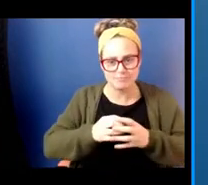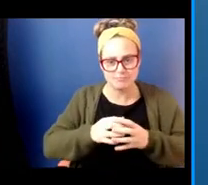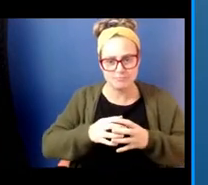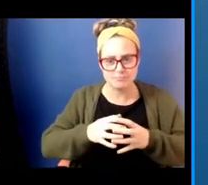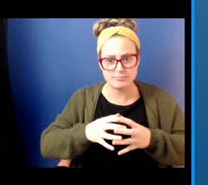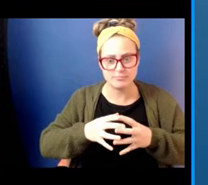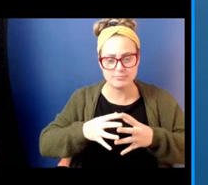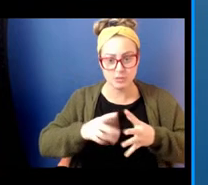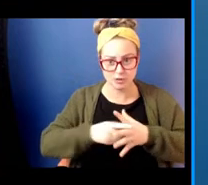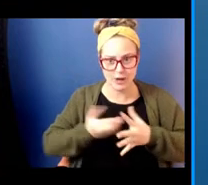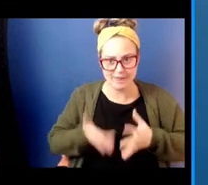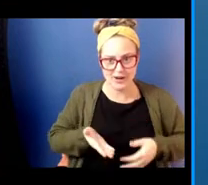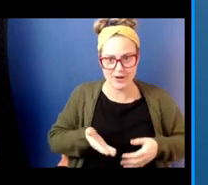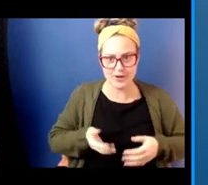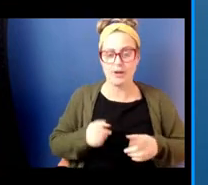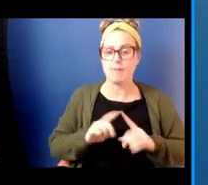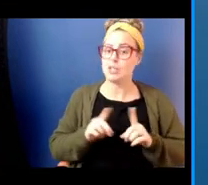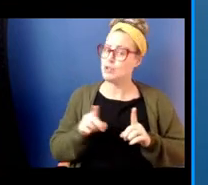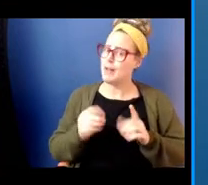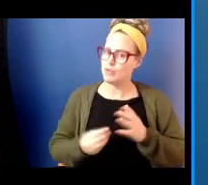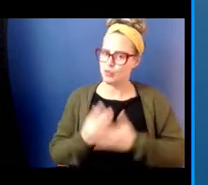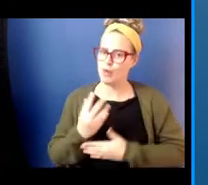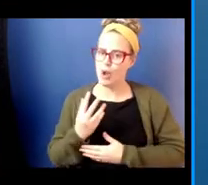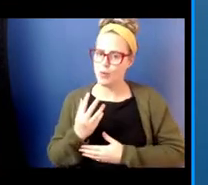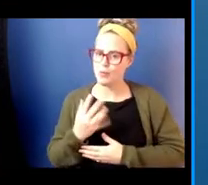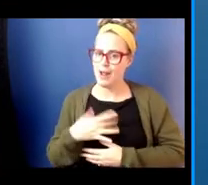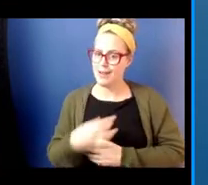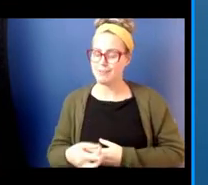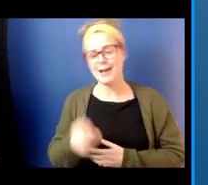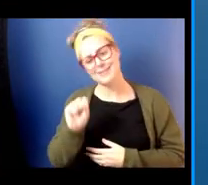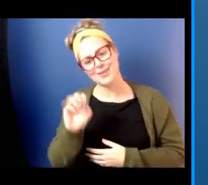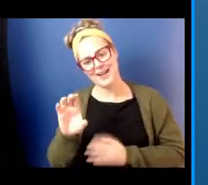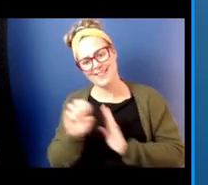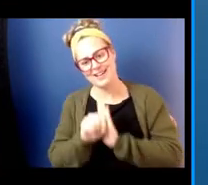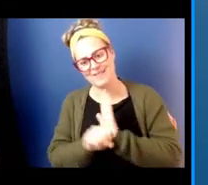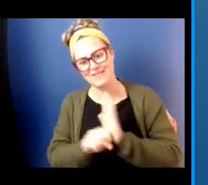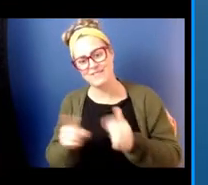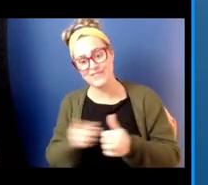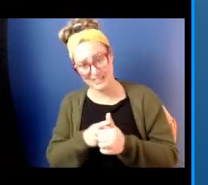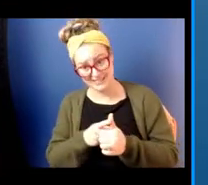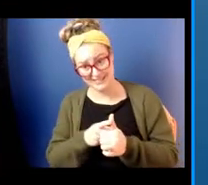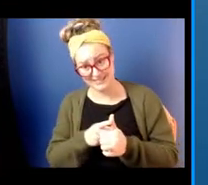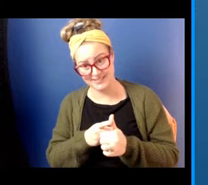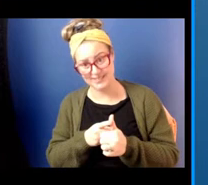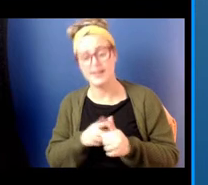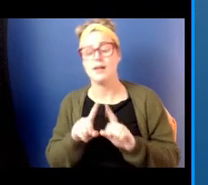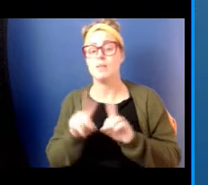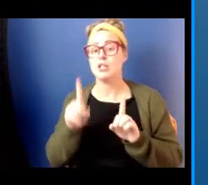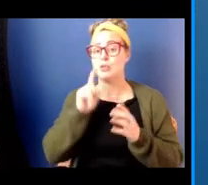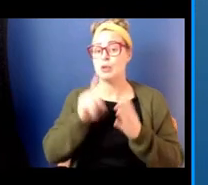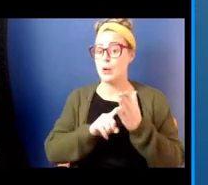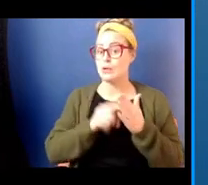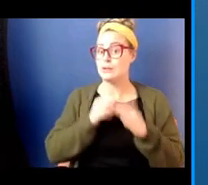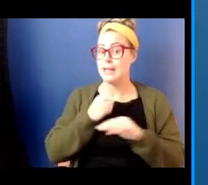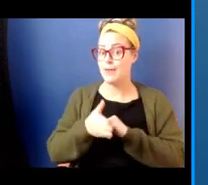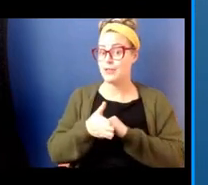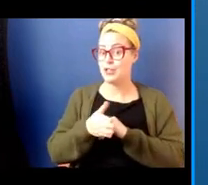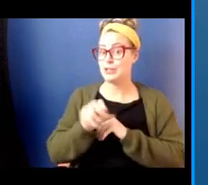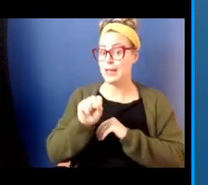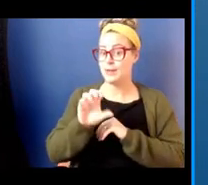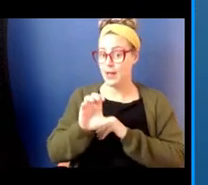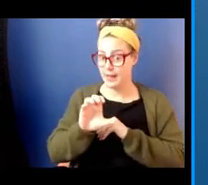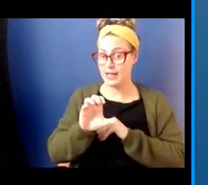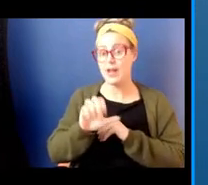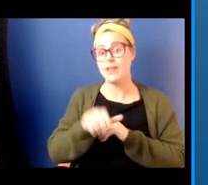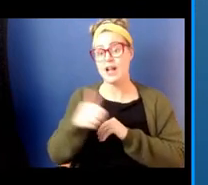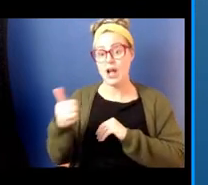Carolina first and then if you notice after South Carolina the other four states every single one